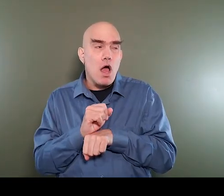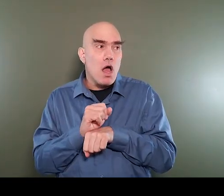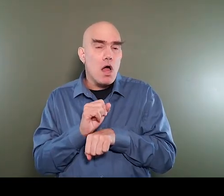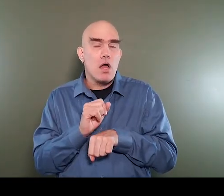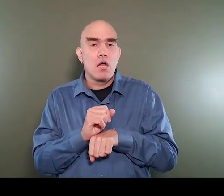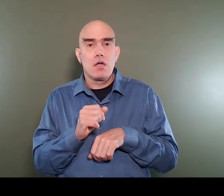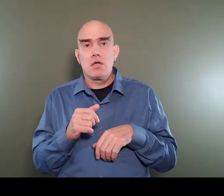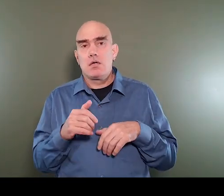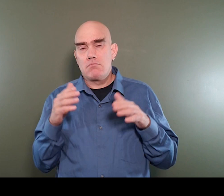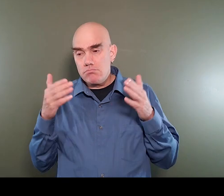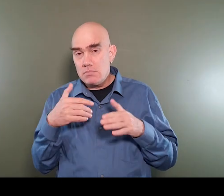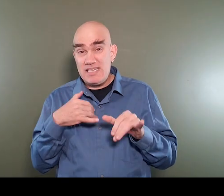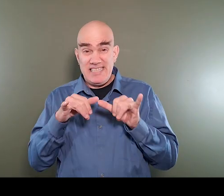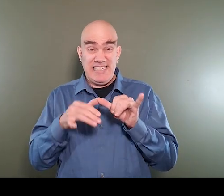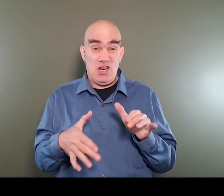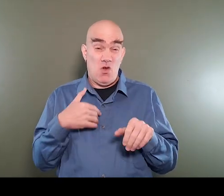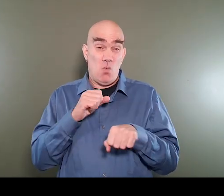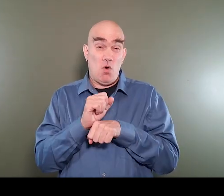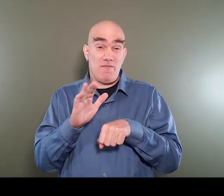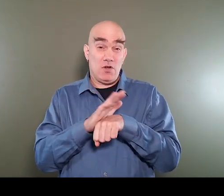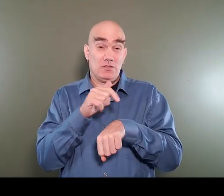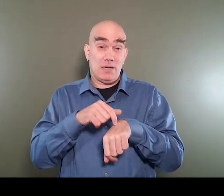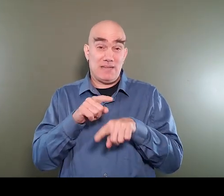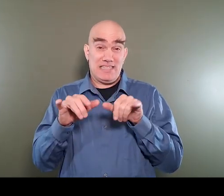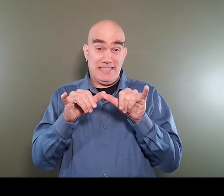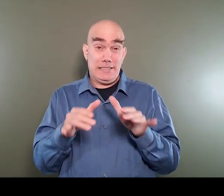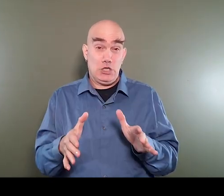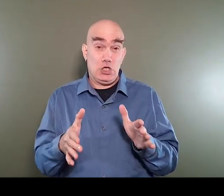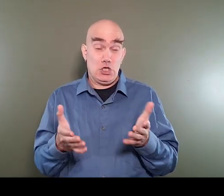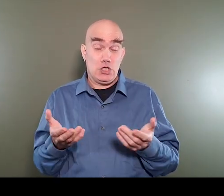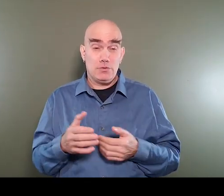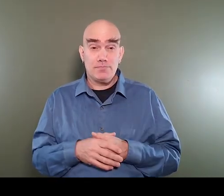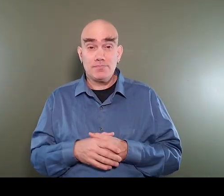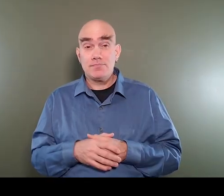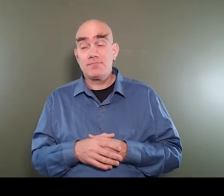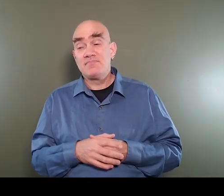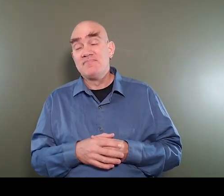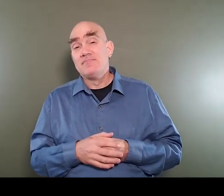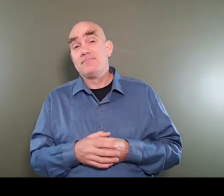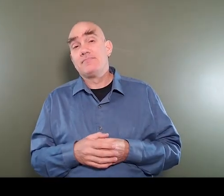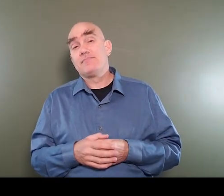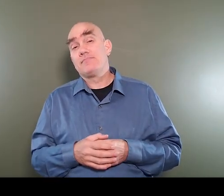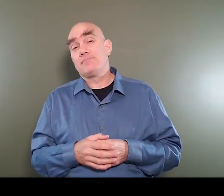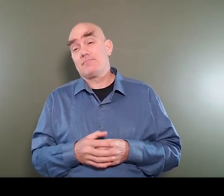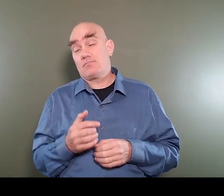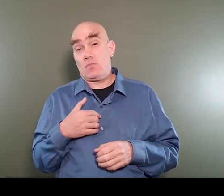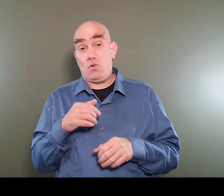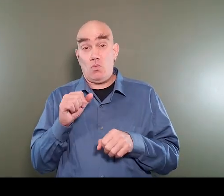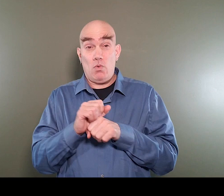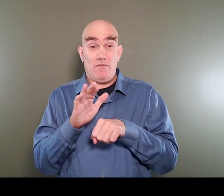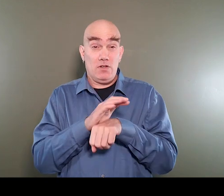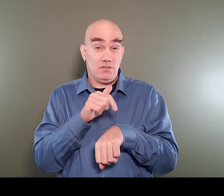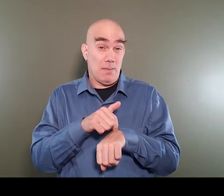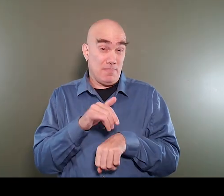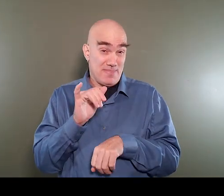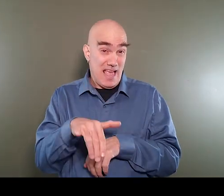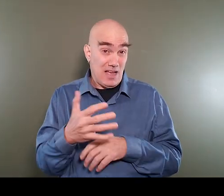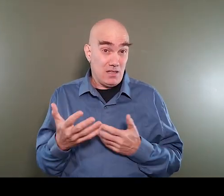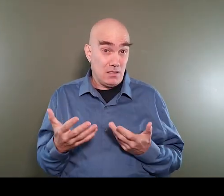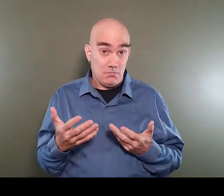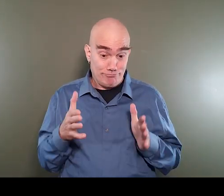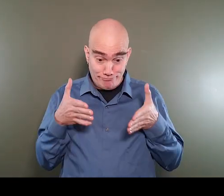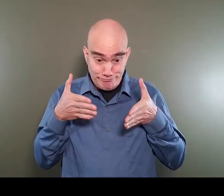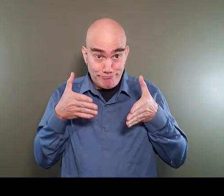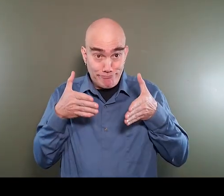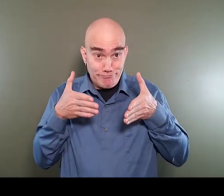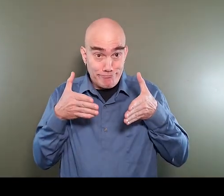time because I'm working. I was an engineer, and I worked full time as an engineer. I'm working full time